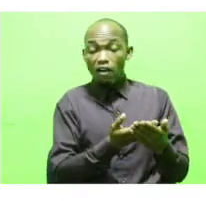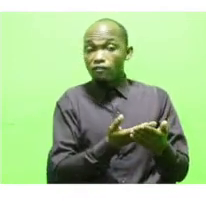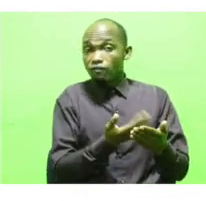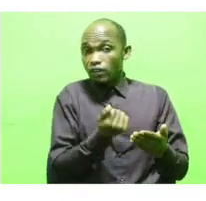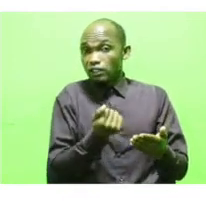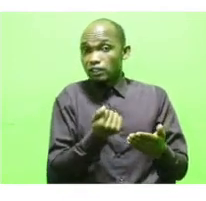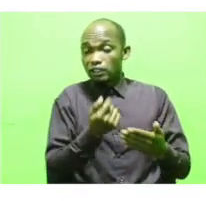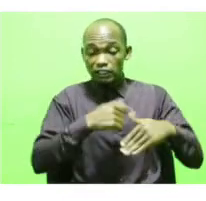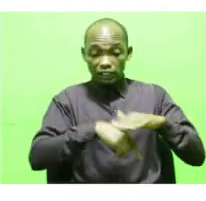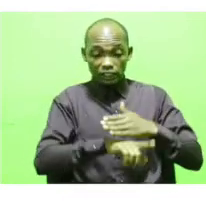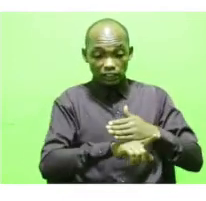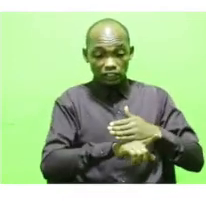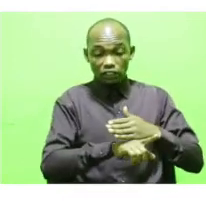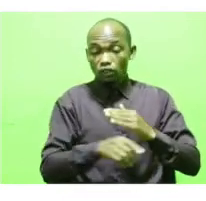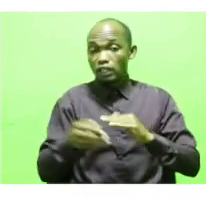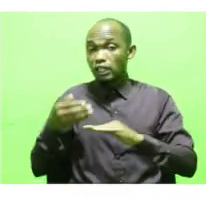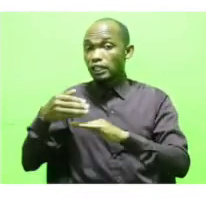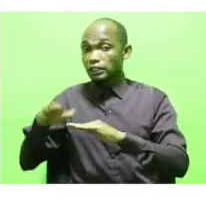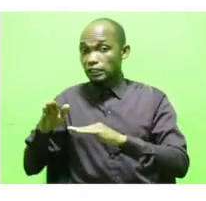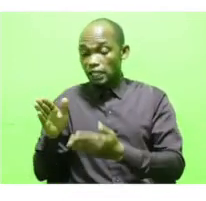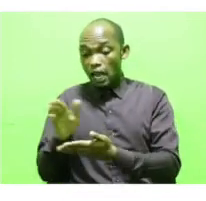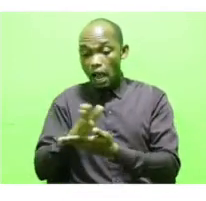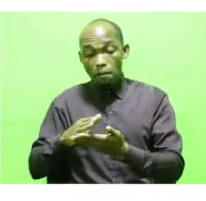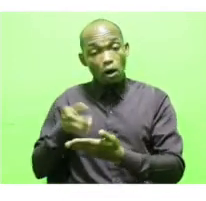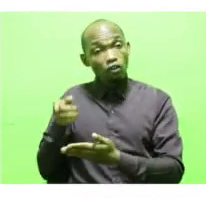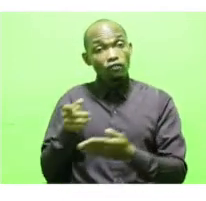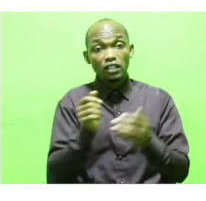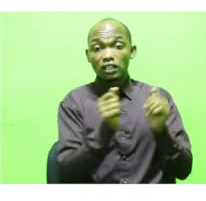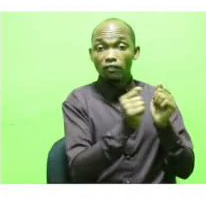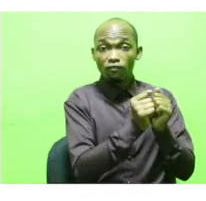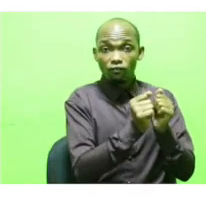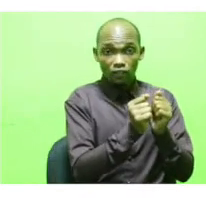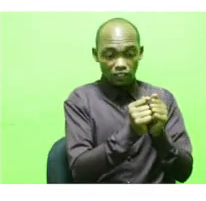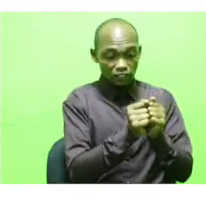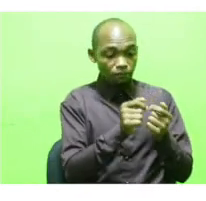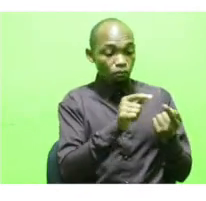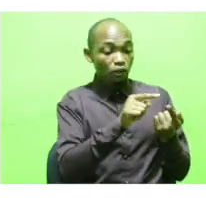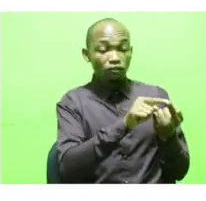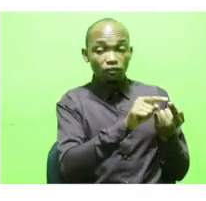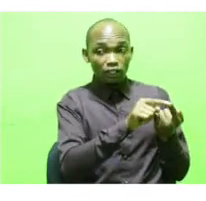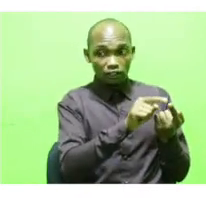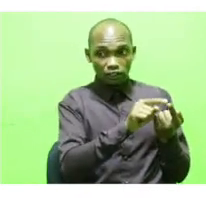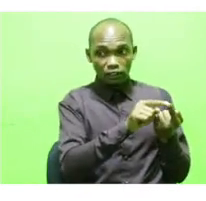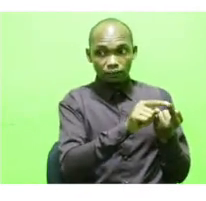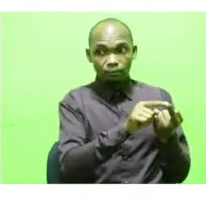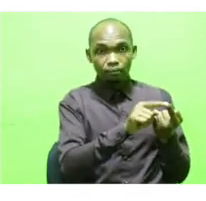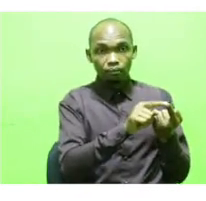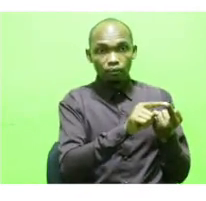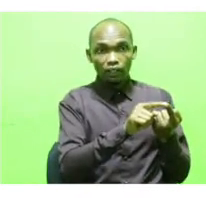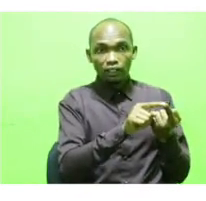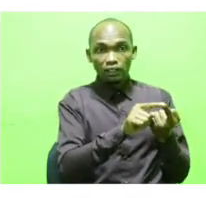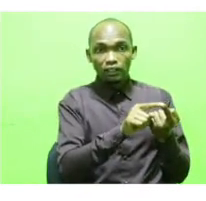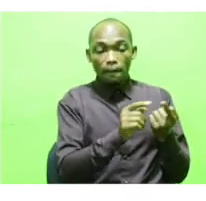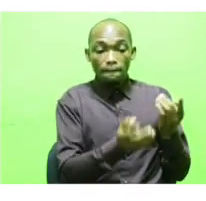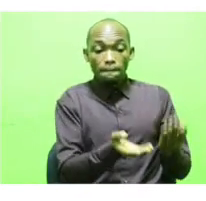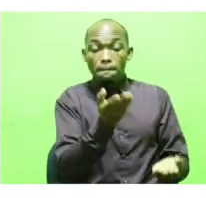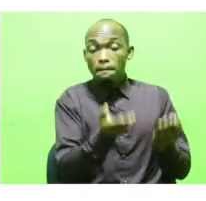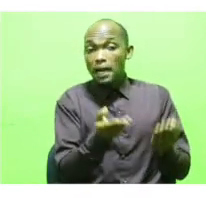due to internal and external factors. Among those factors are, in the external factors, we